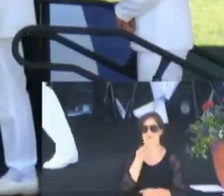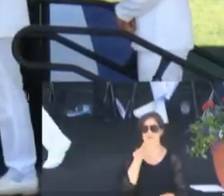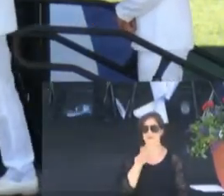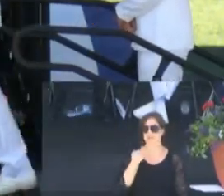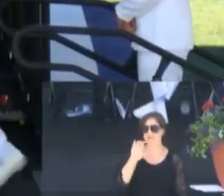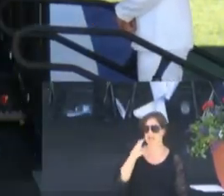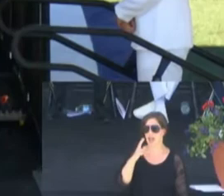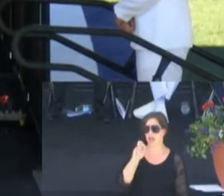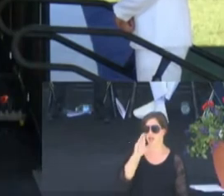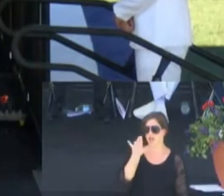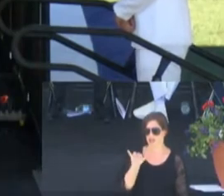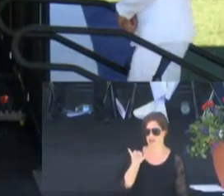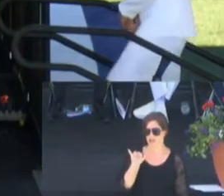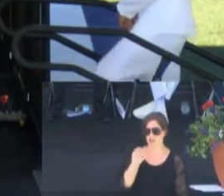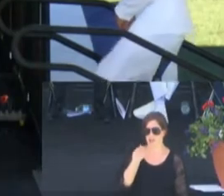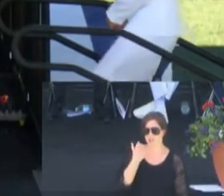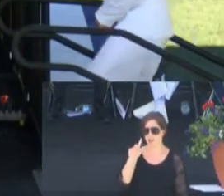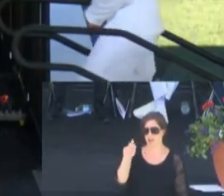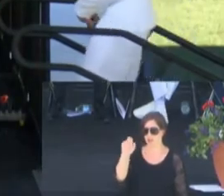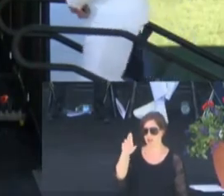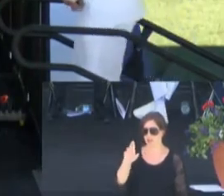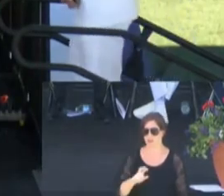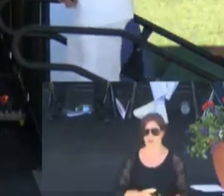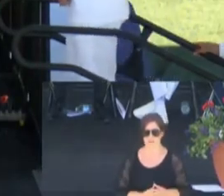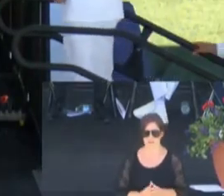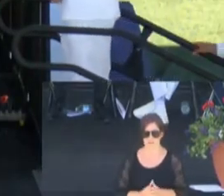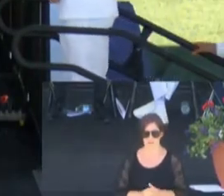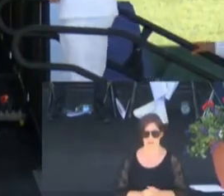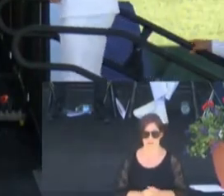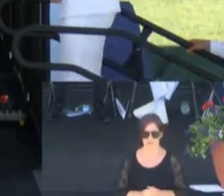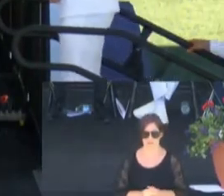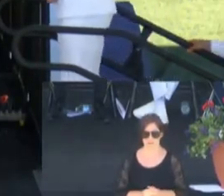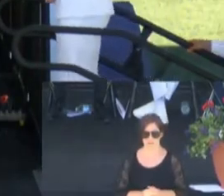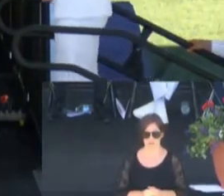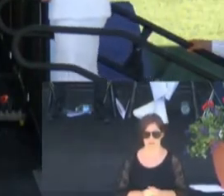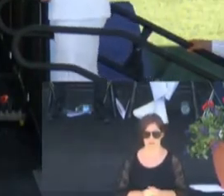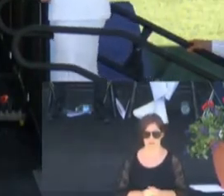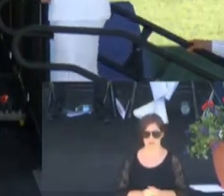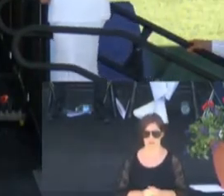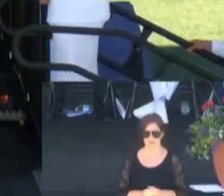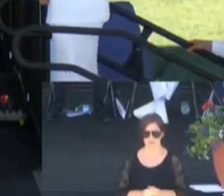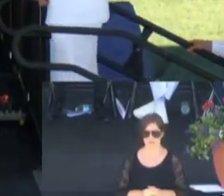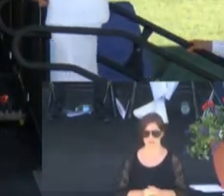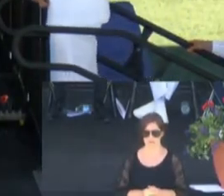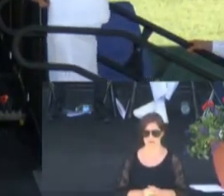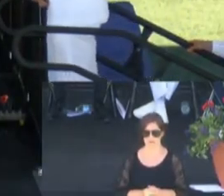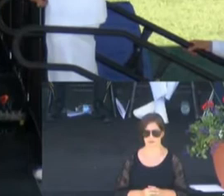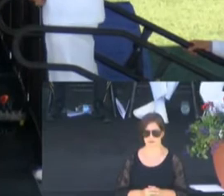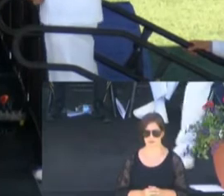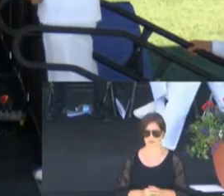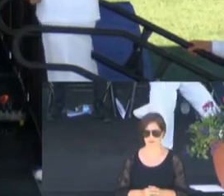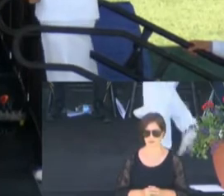Zachary Mitchell Mullins.